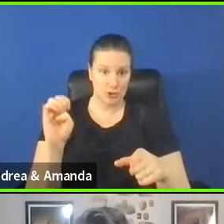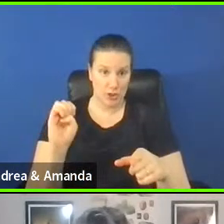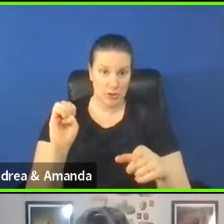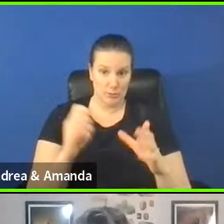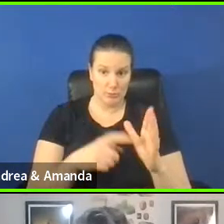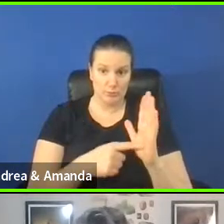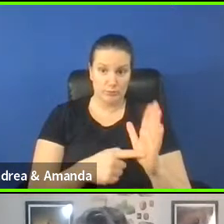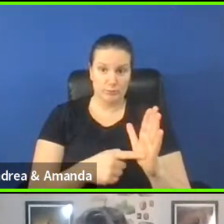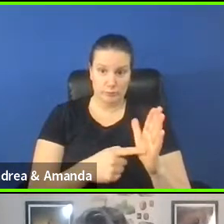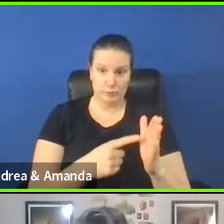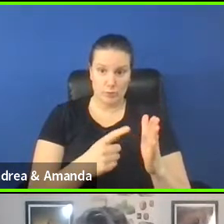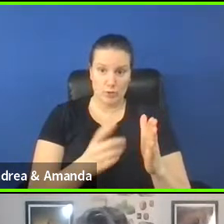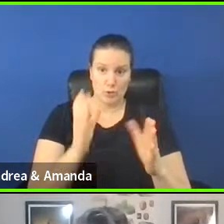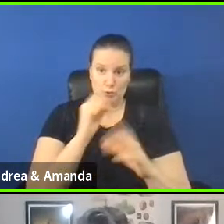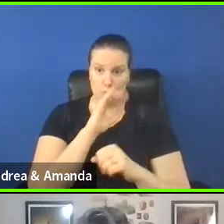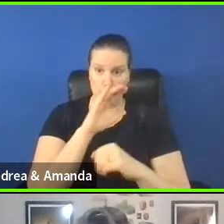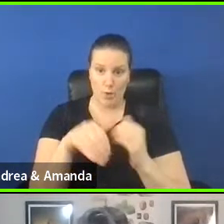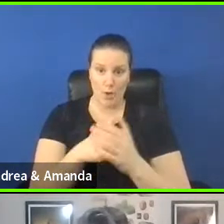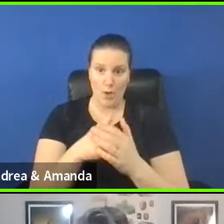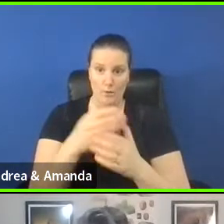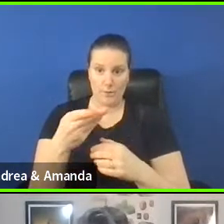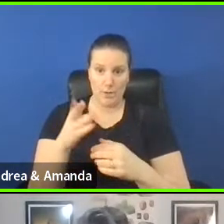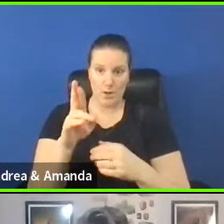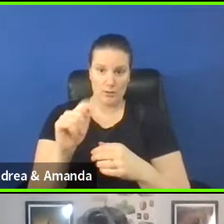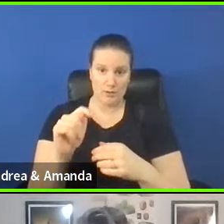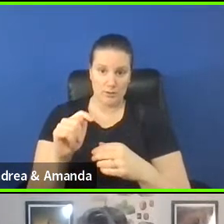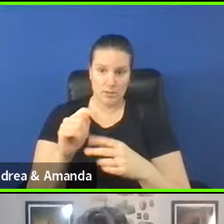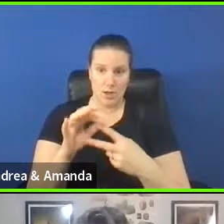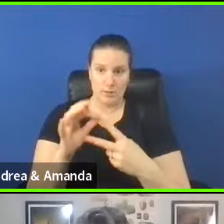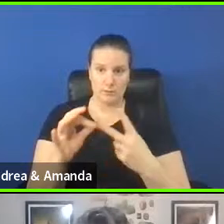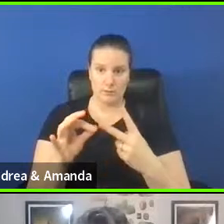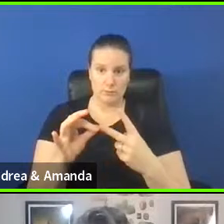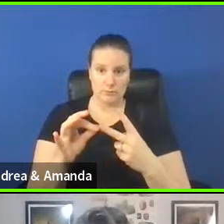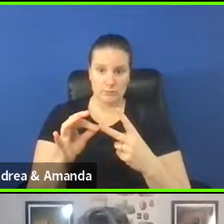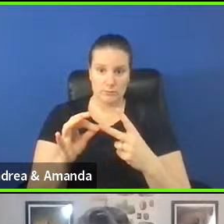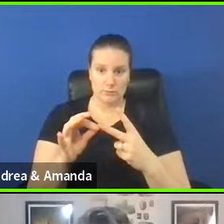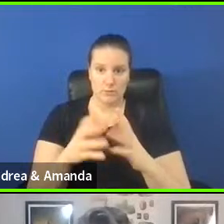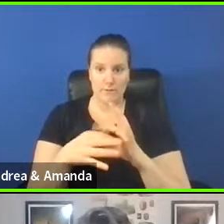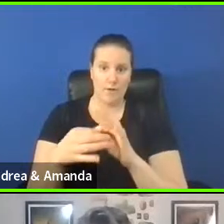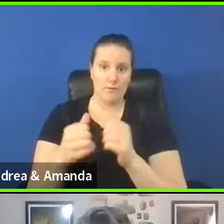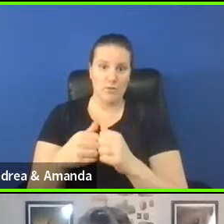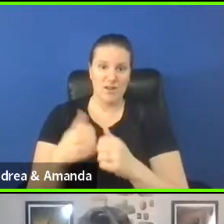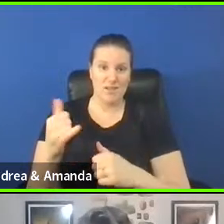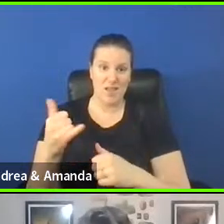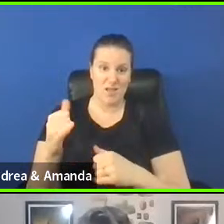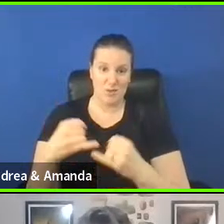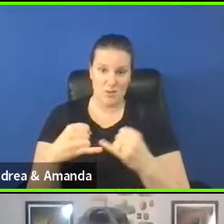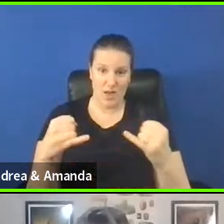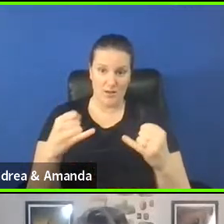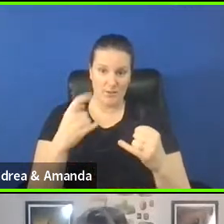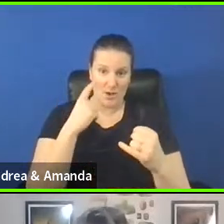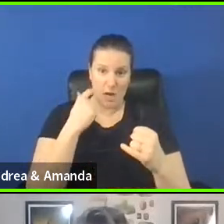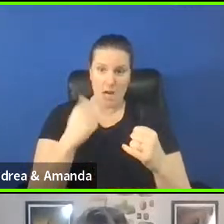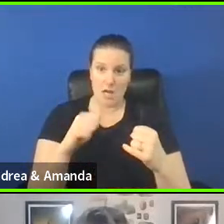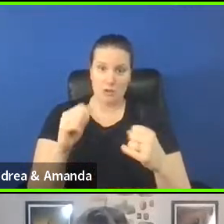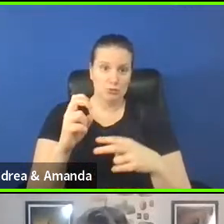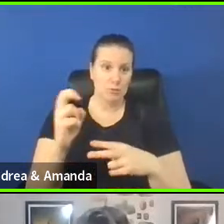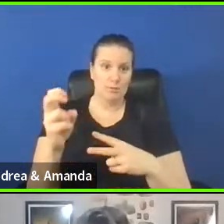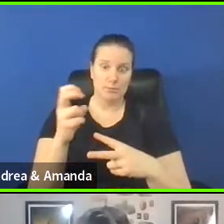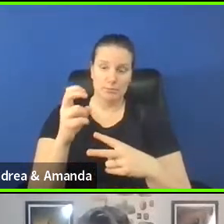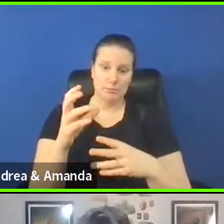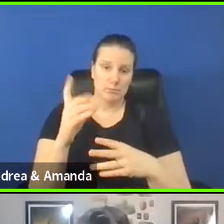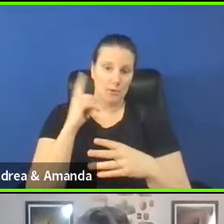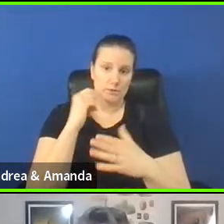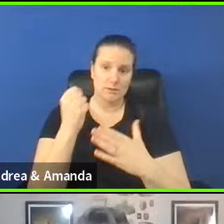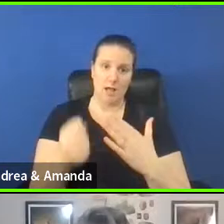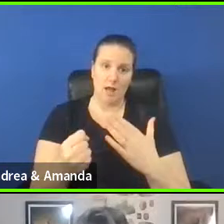it assumes that all of those BRT options, again, tie into the yellow line for any trips that are being made south of